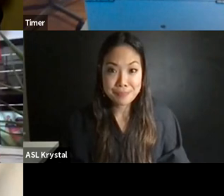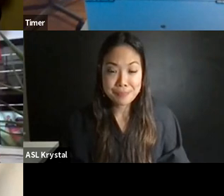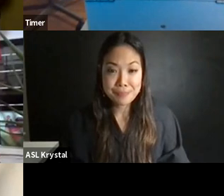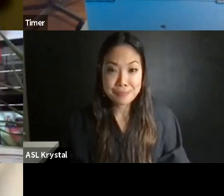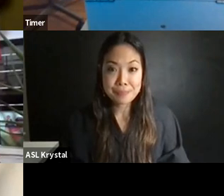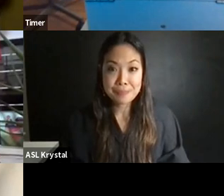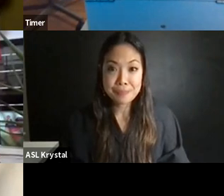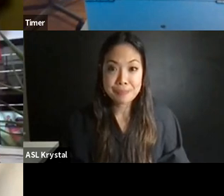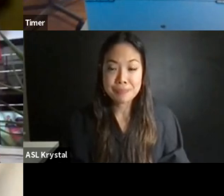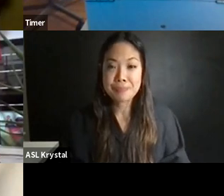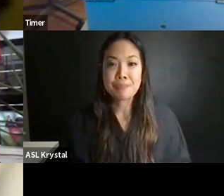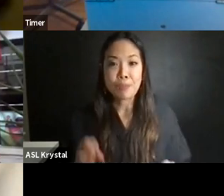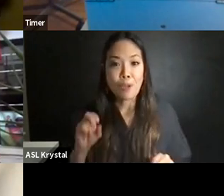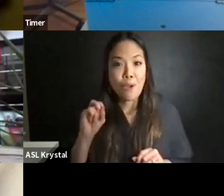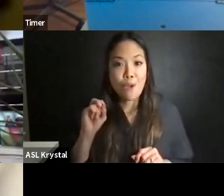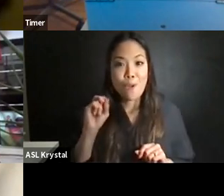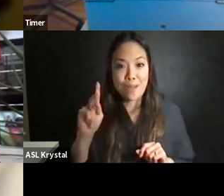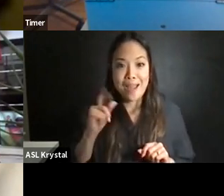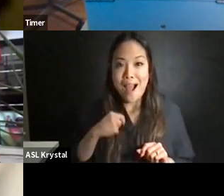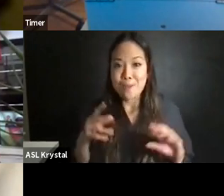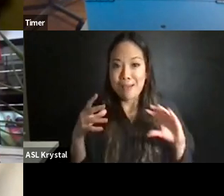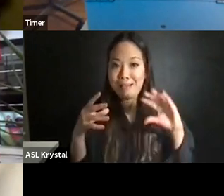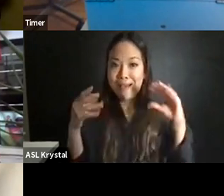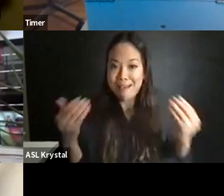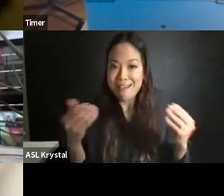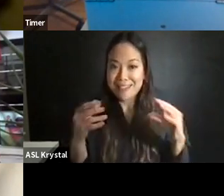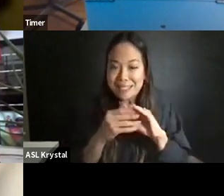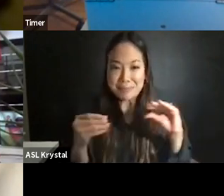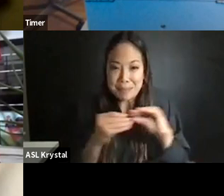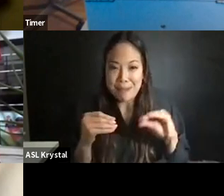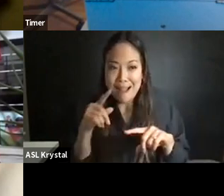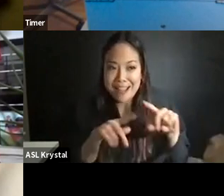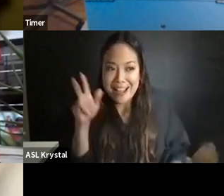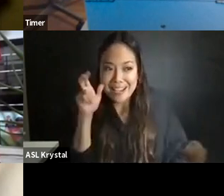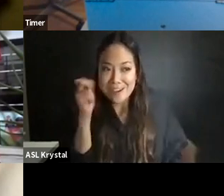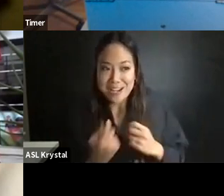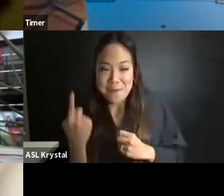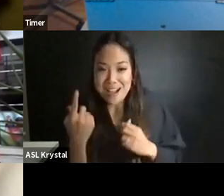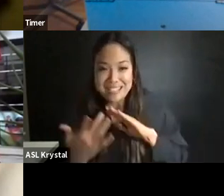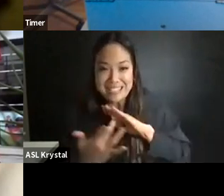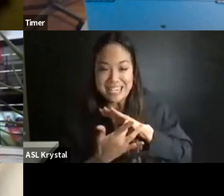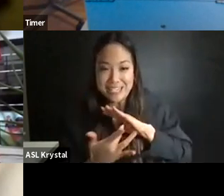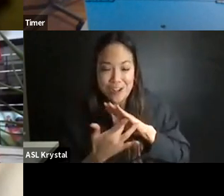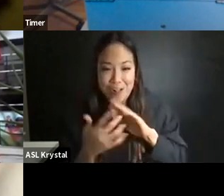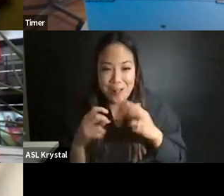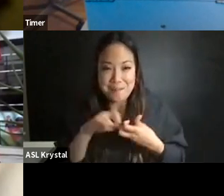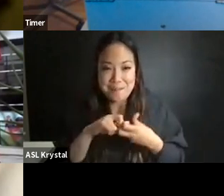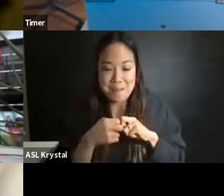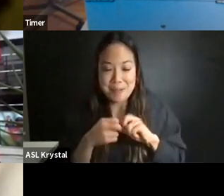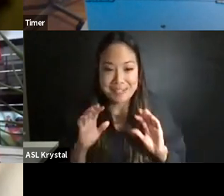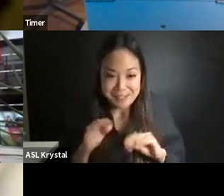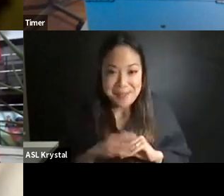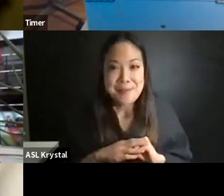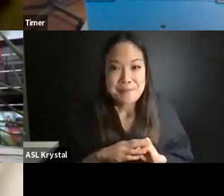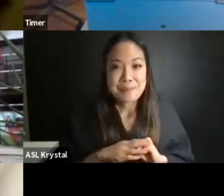okay i'm gonna speak but i can't hear anyone right now because of um technical difficulties um and so i'm just going to